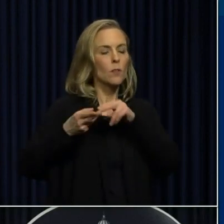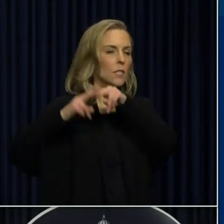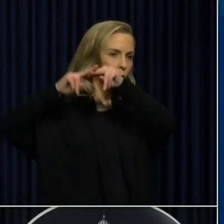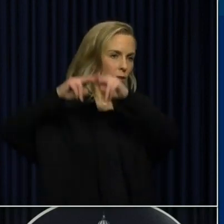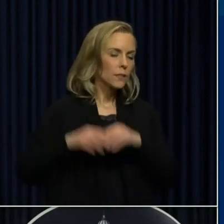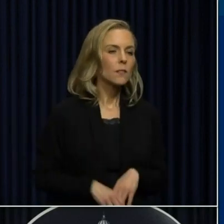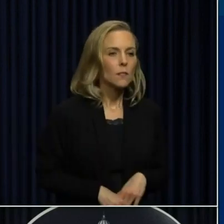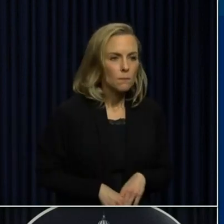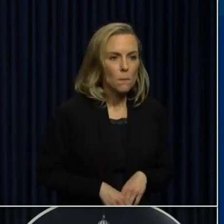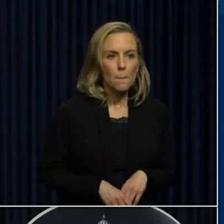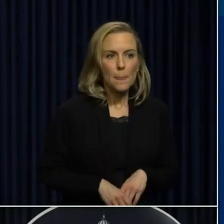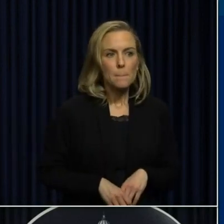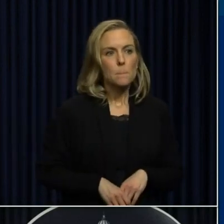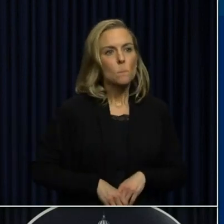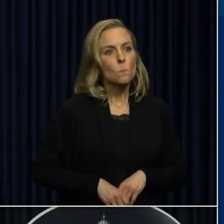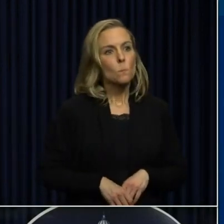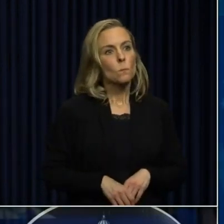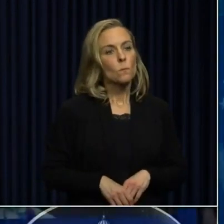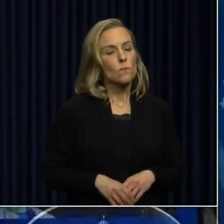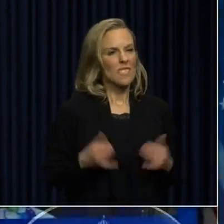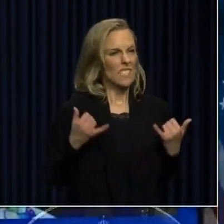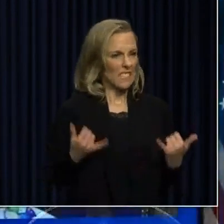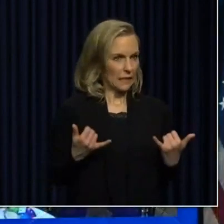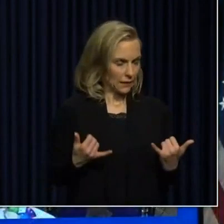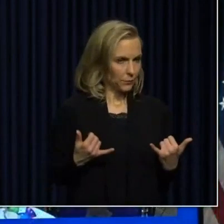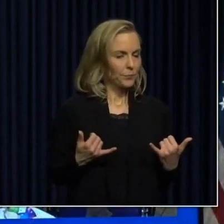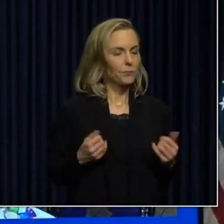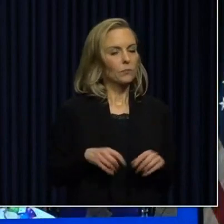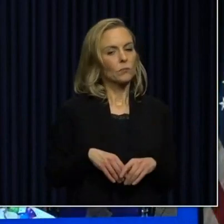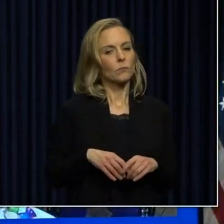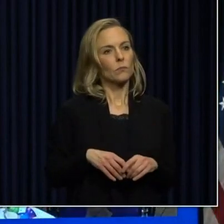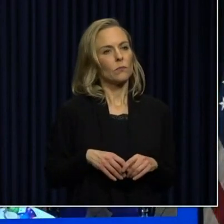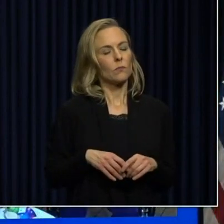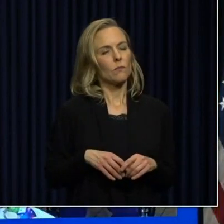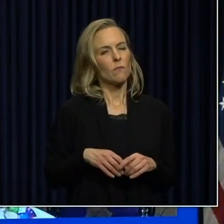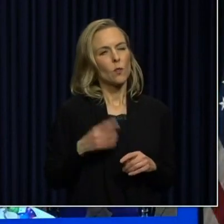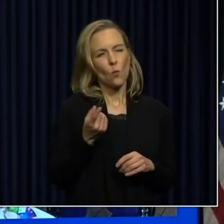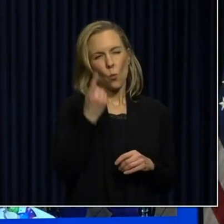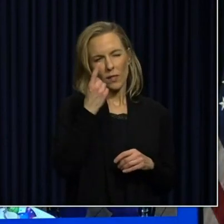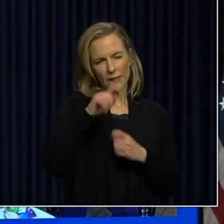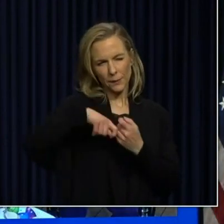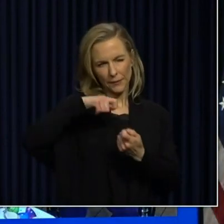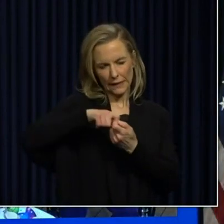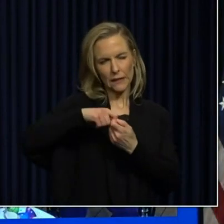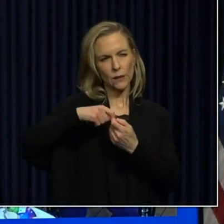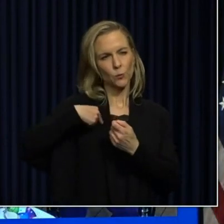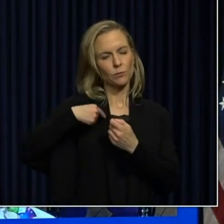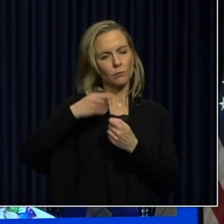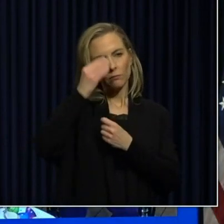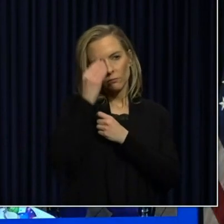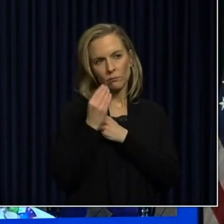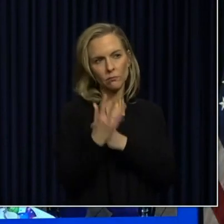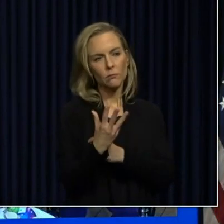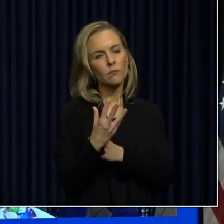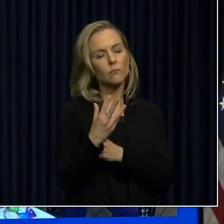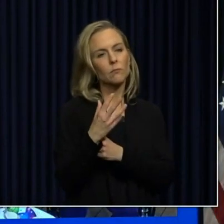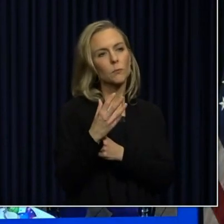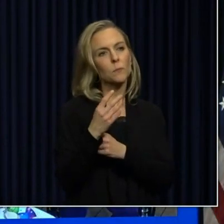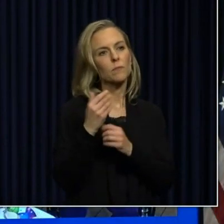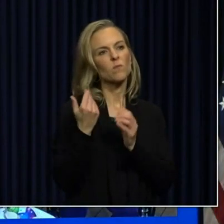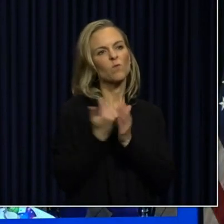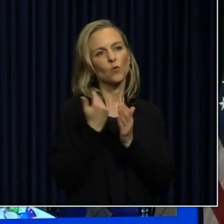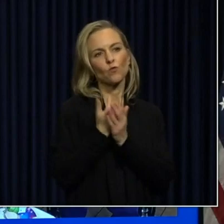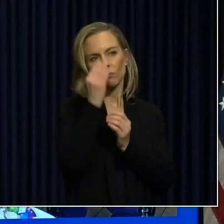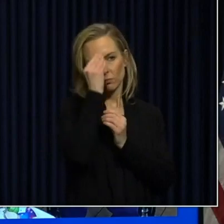All right, we're just going to talk about one of the areas that we typically update each